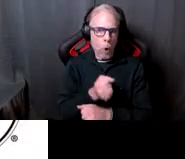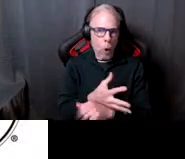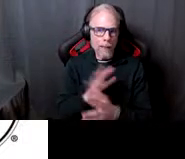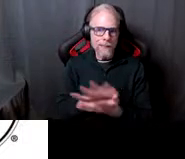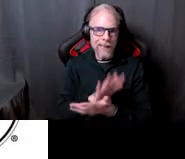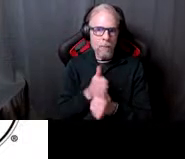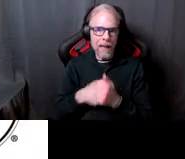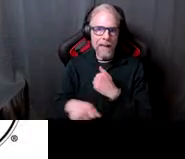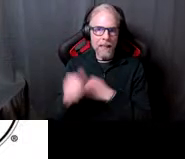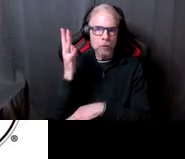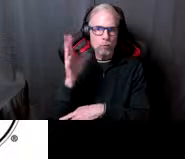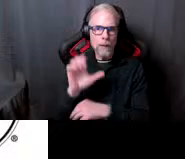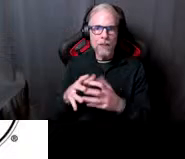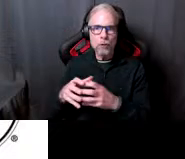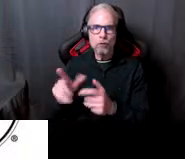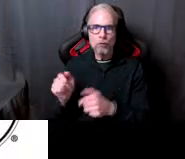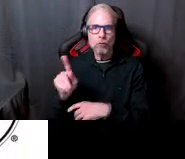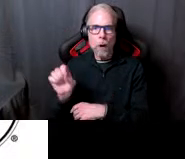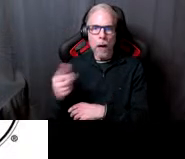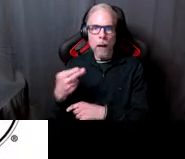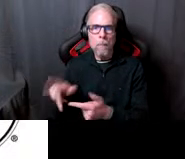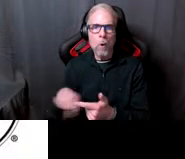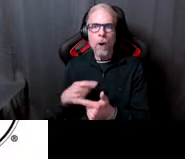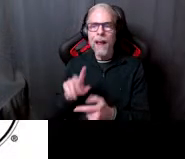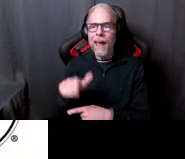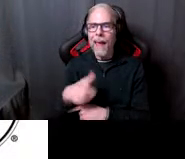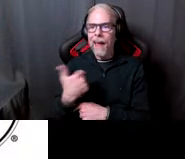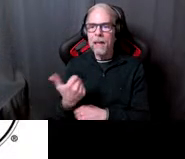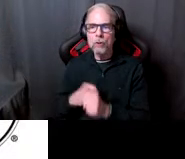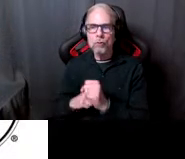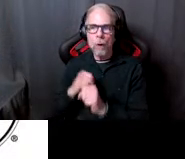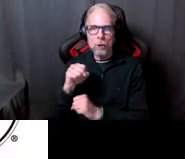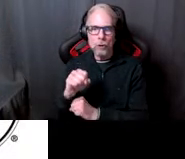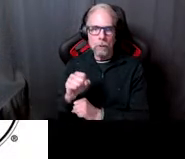tree, shrub, improvement, or structure.